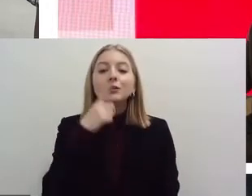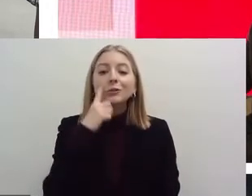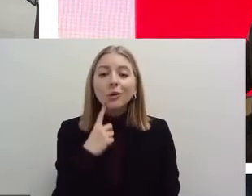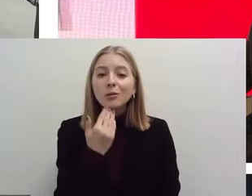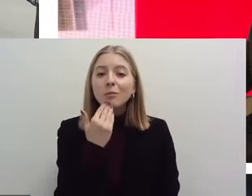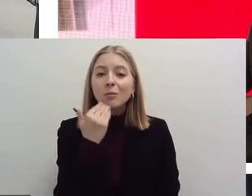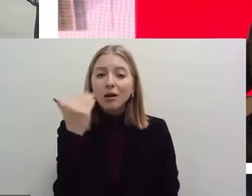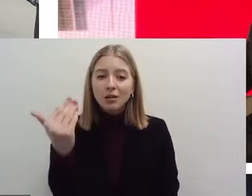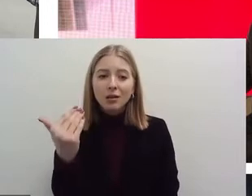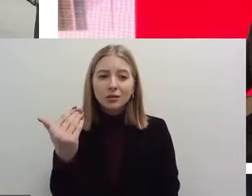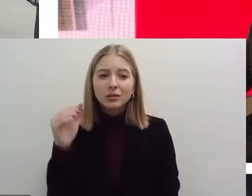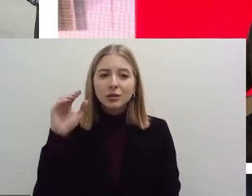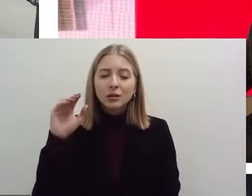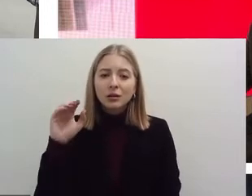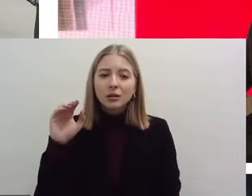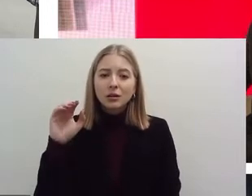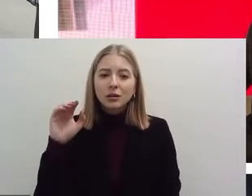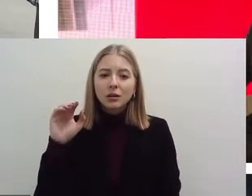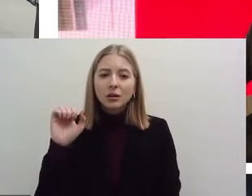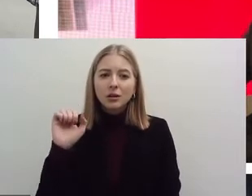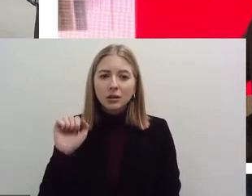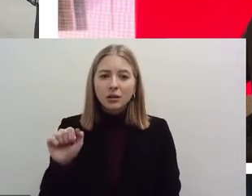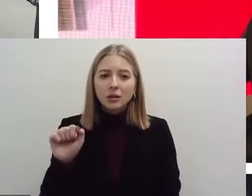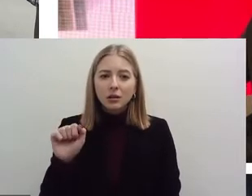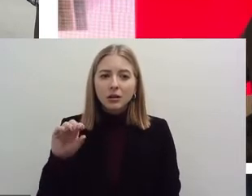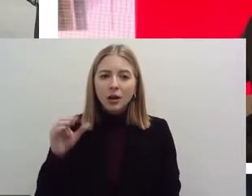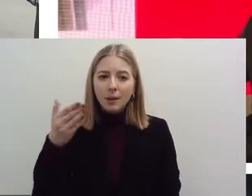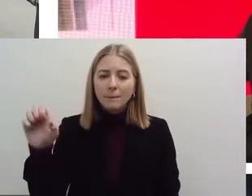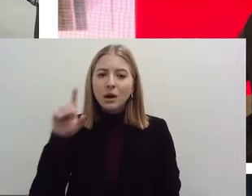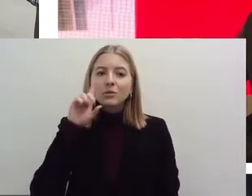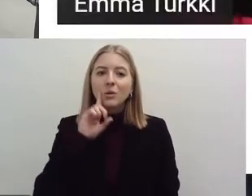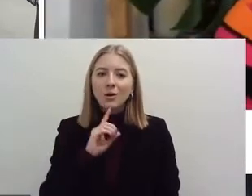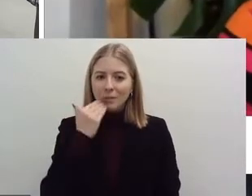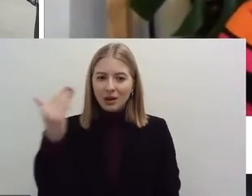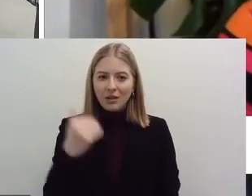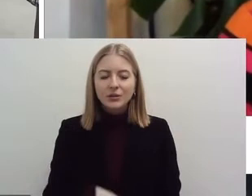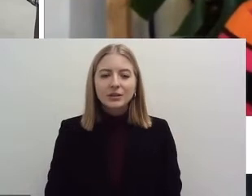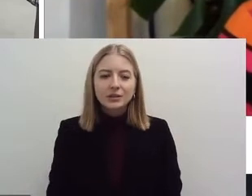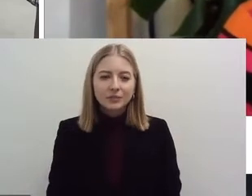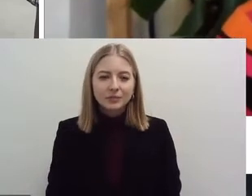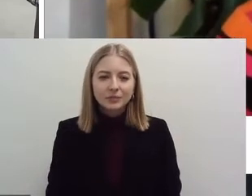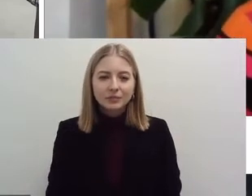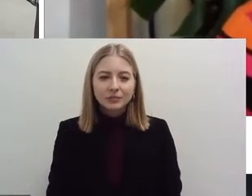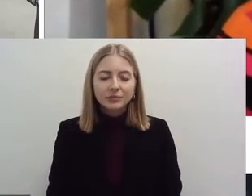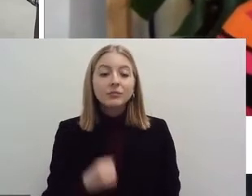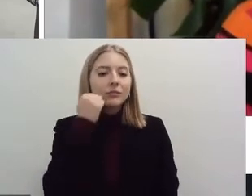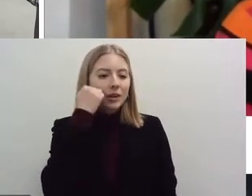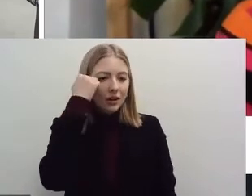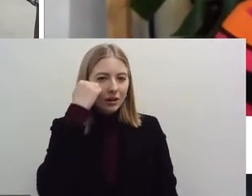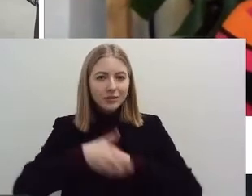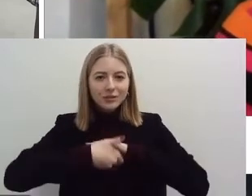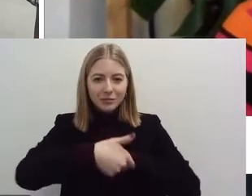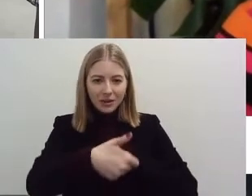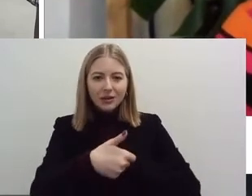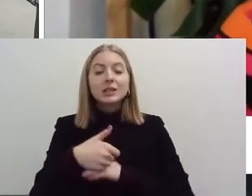Thank you, and also thank you for inviting me. Well, so far, everything that that's been said, I absolutely agree with.